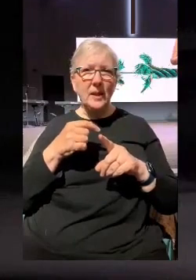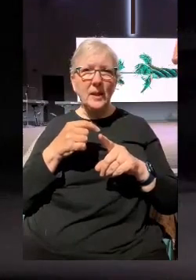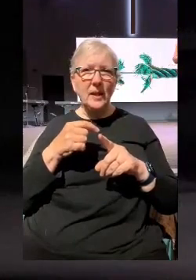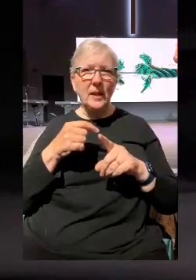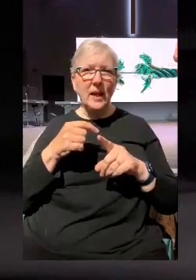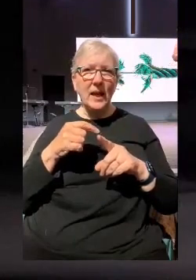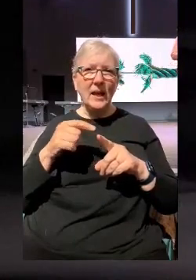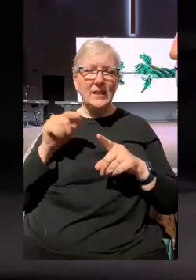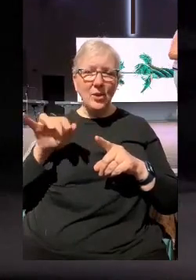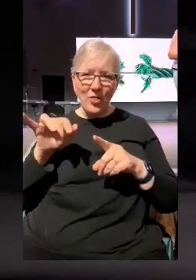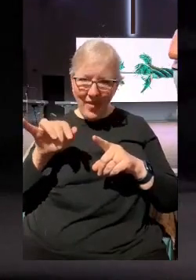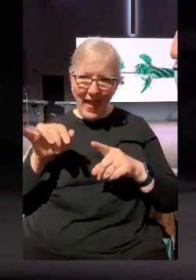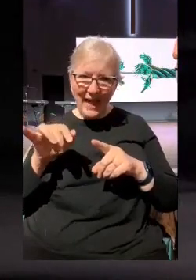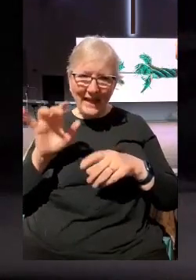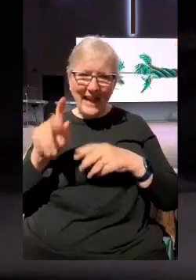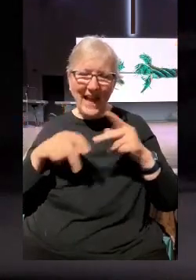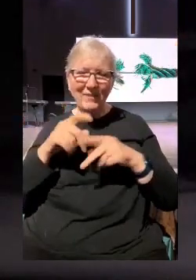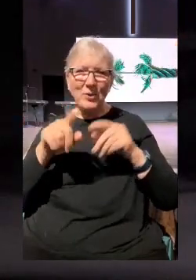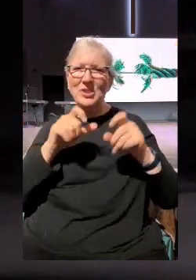with me.